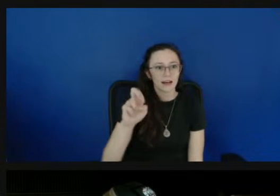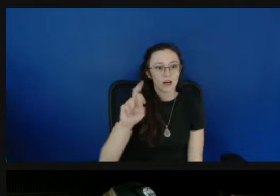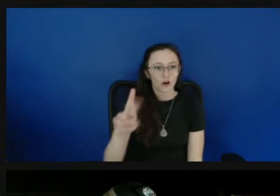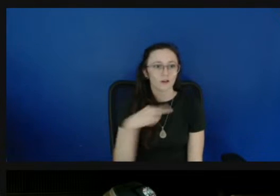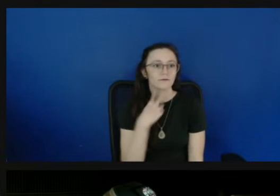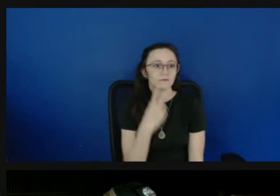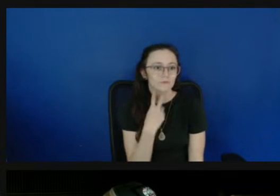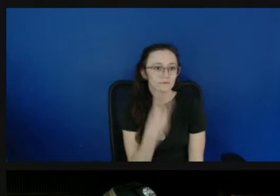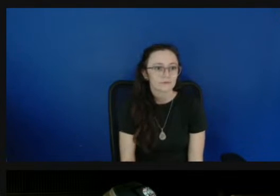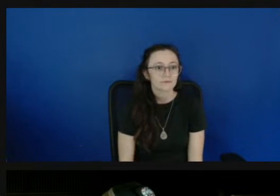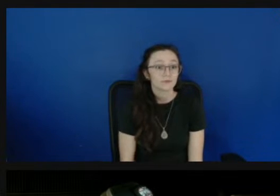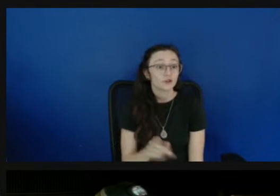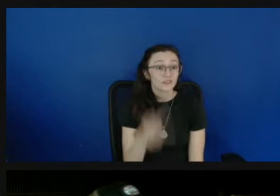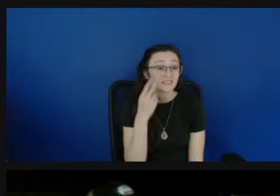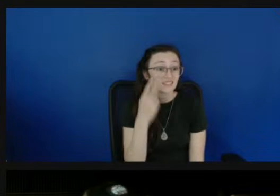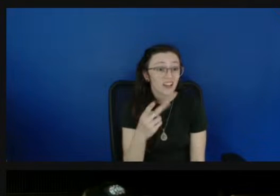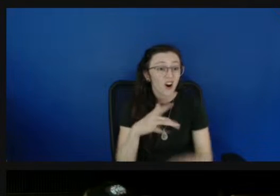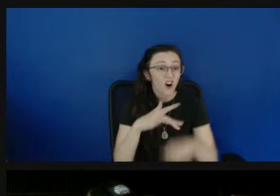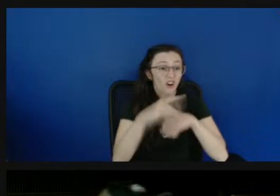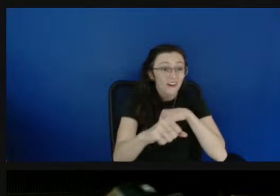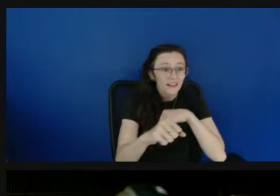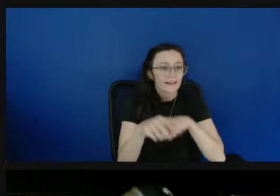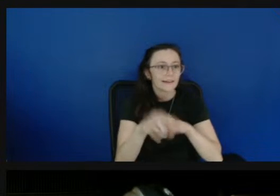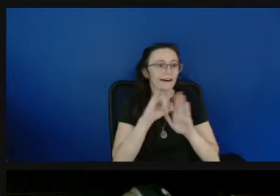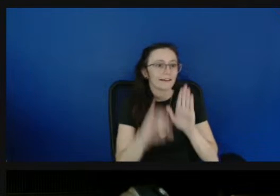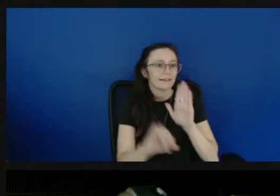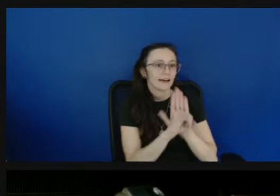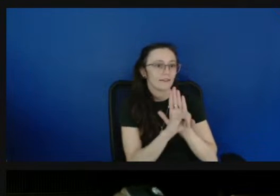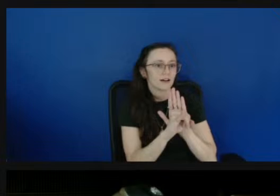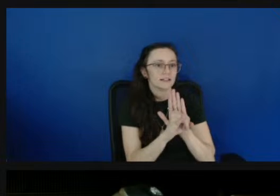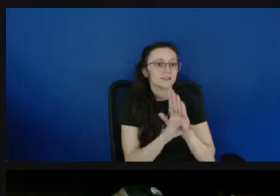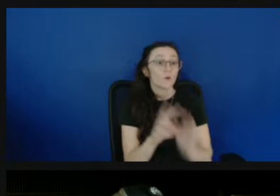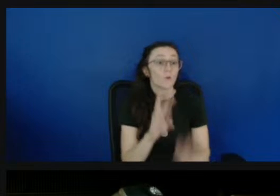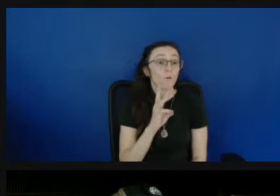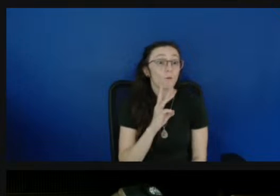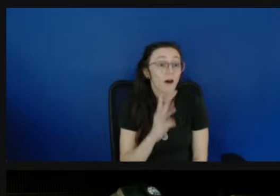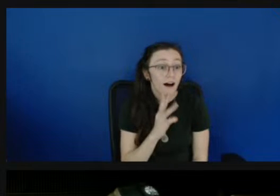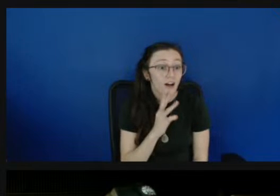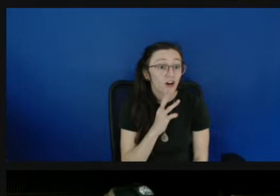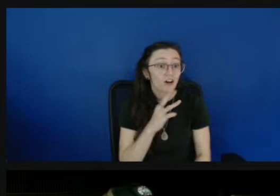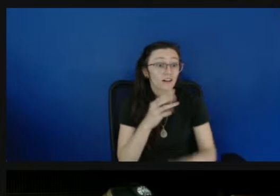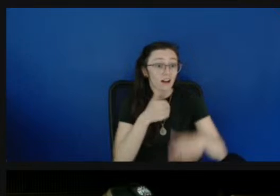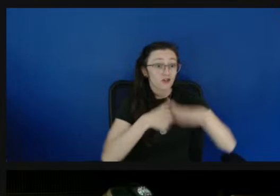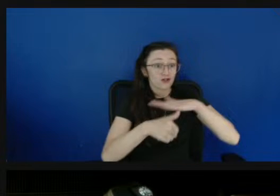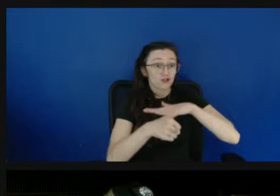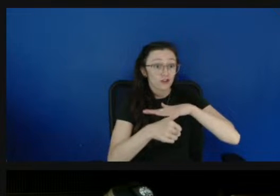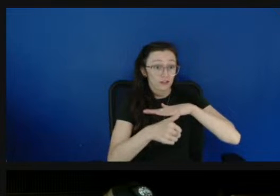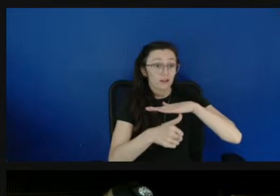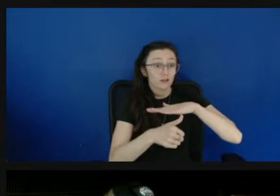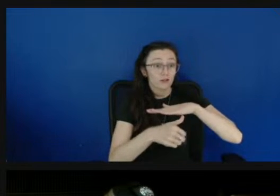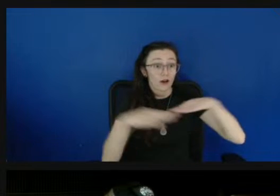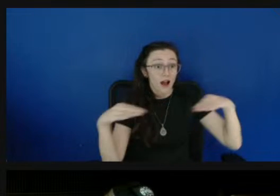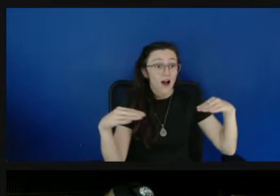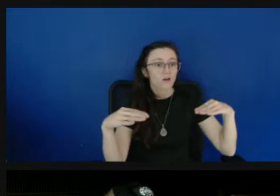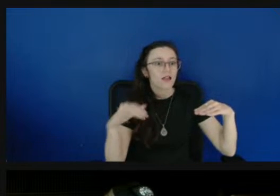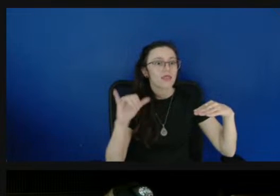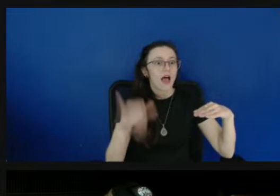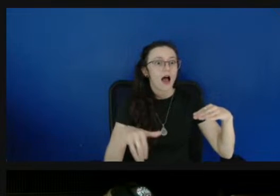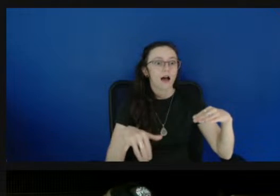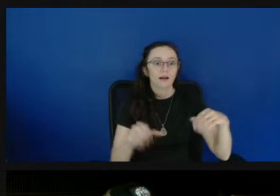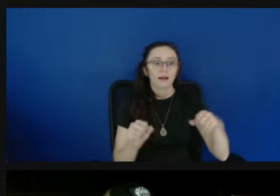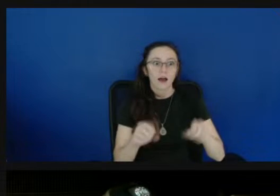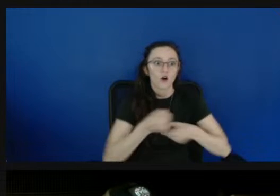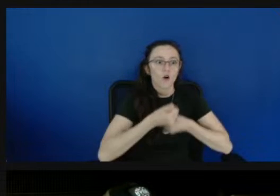he early on identifies groundwater as a possible culprit for those explosions, creating